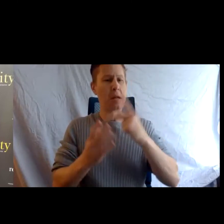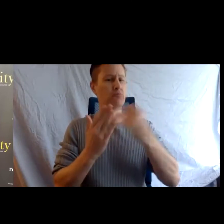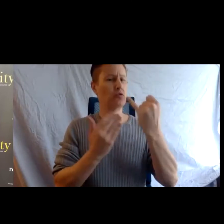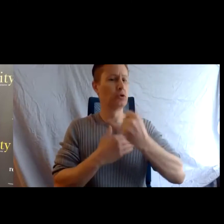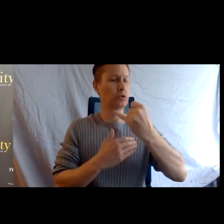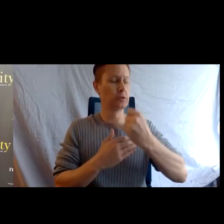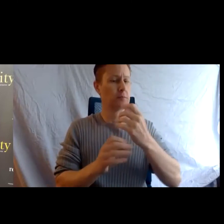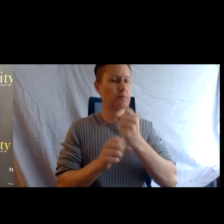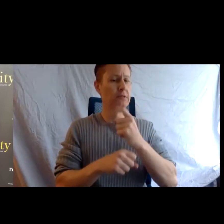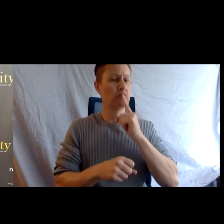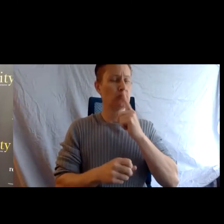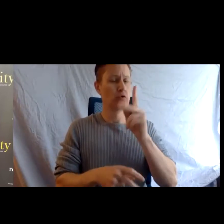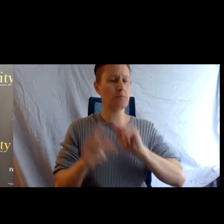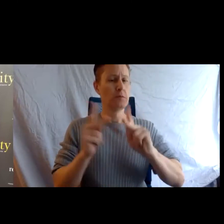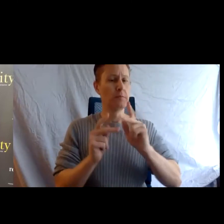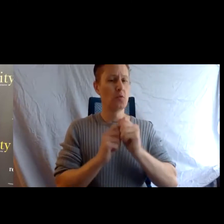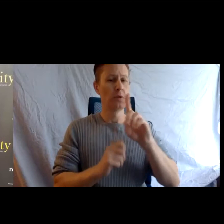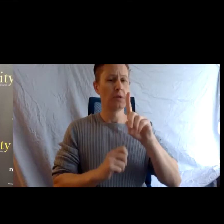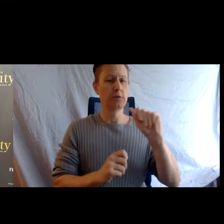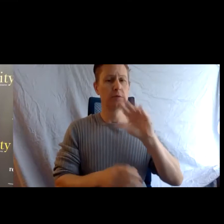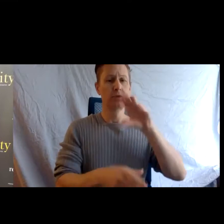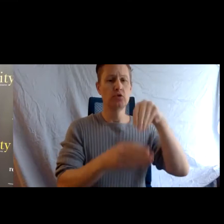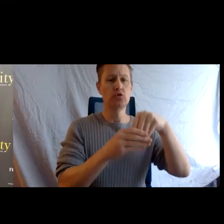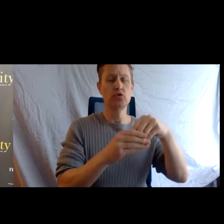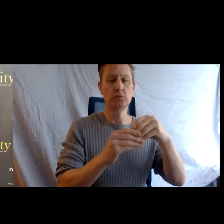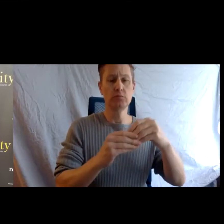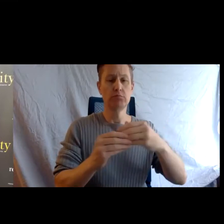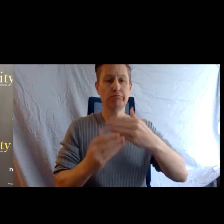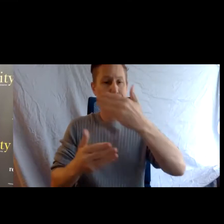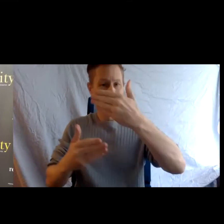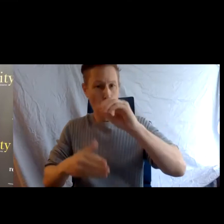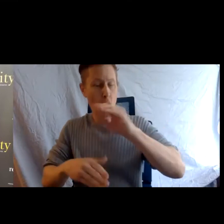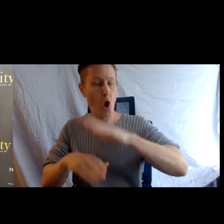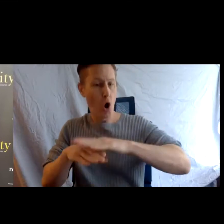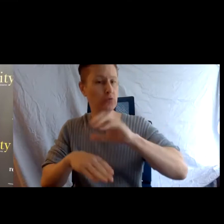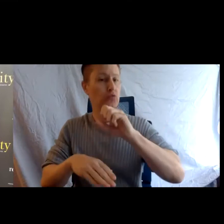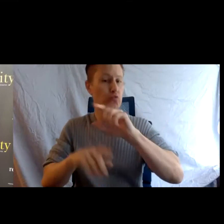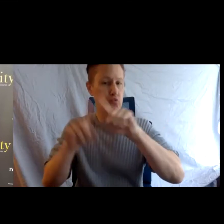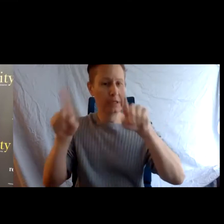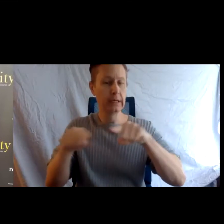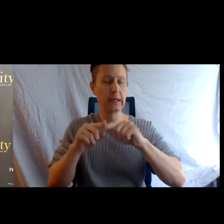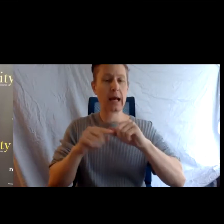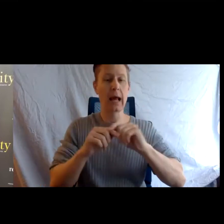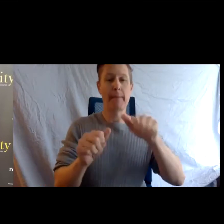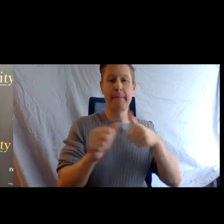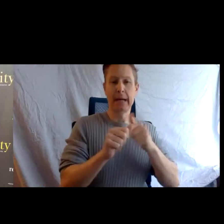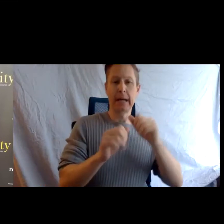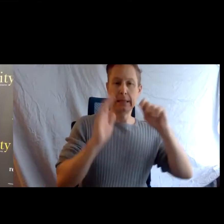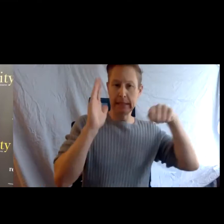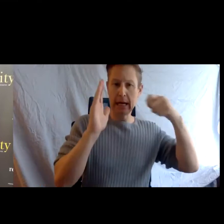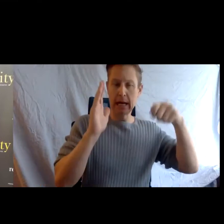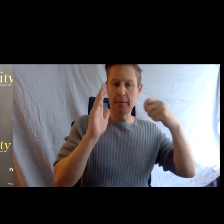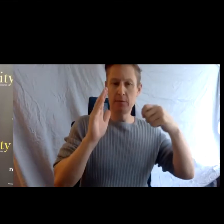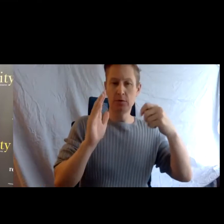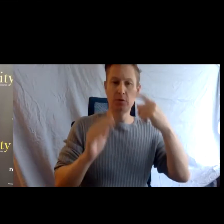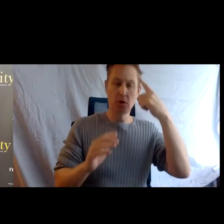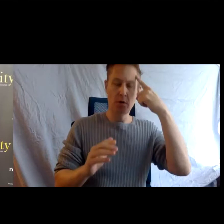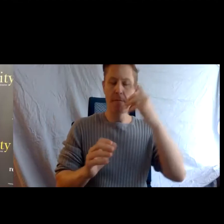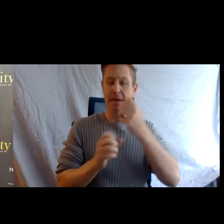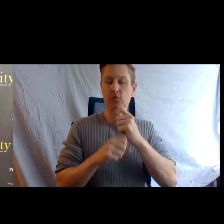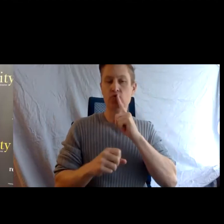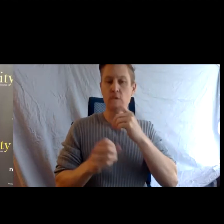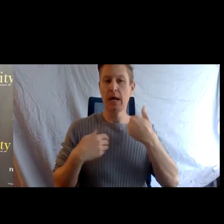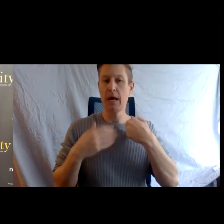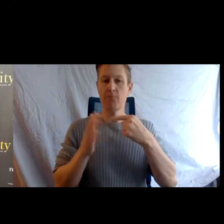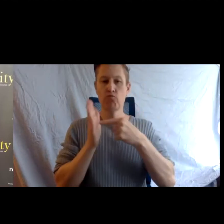people with disabilities on screen and behind the camera to ensure authentic representation of the disability experience, including on